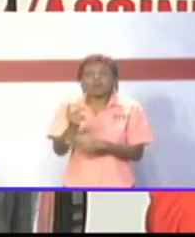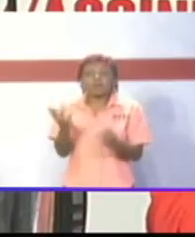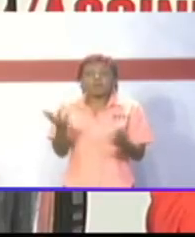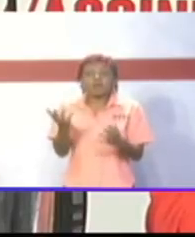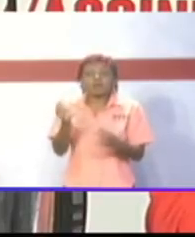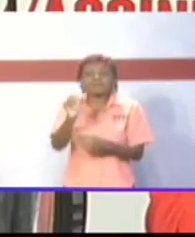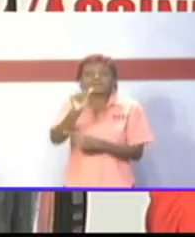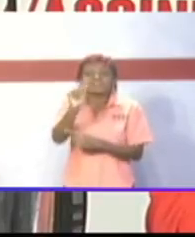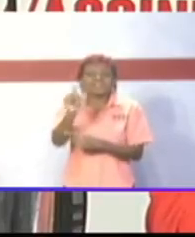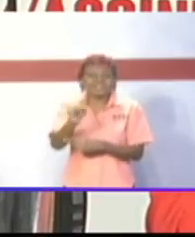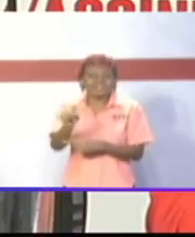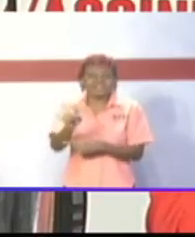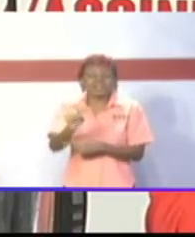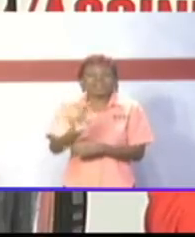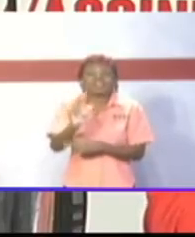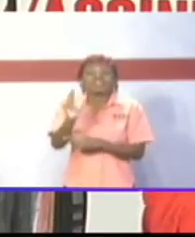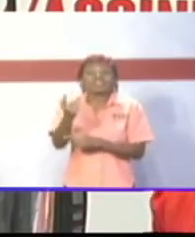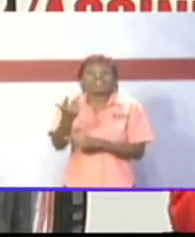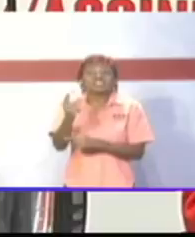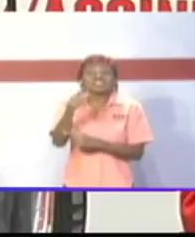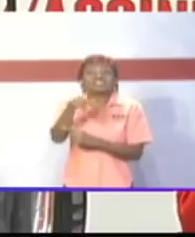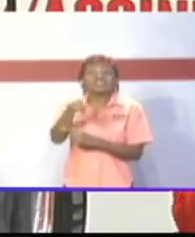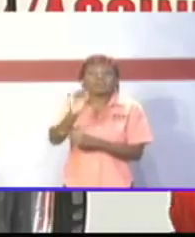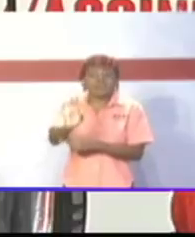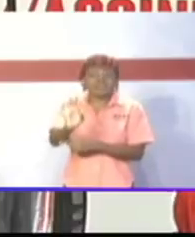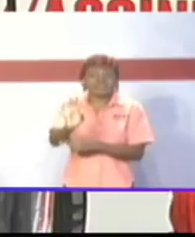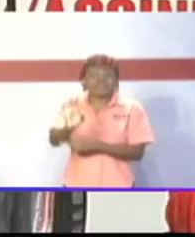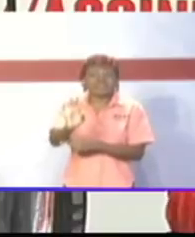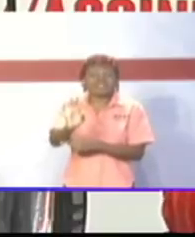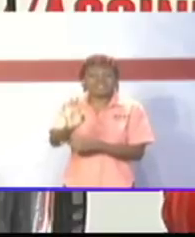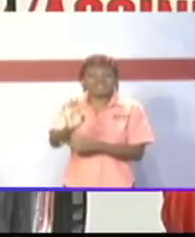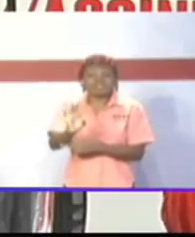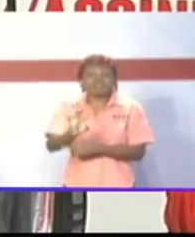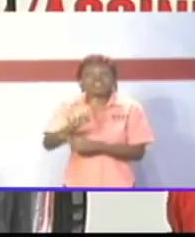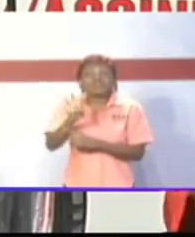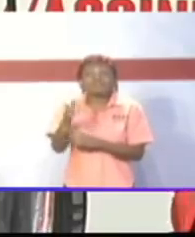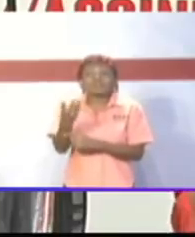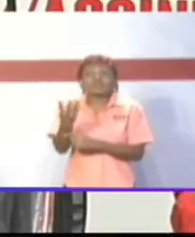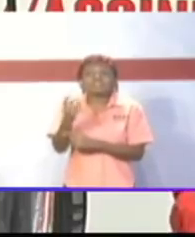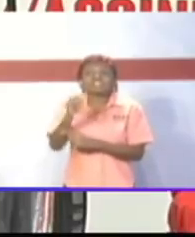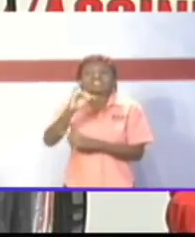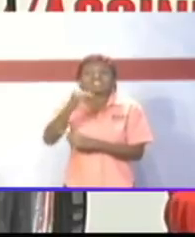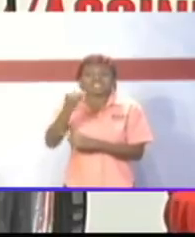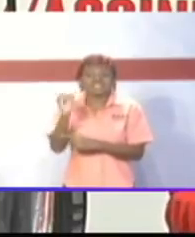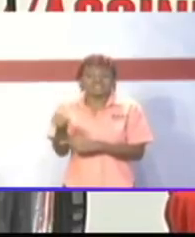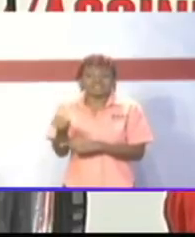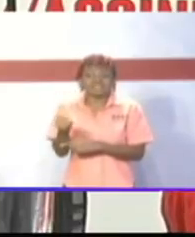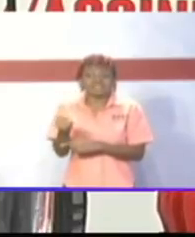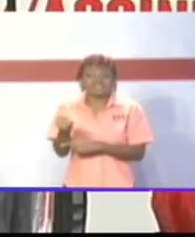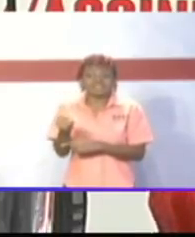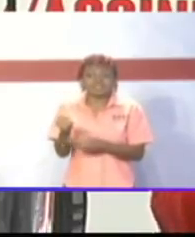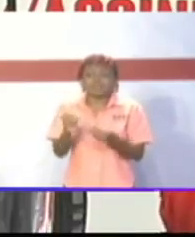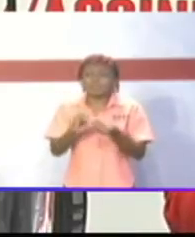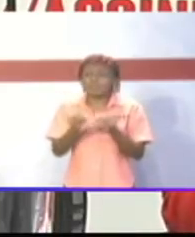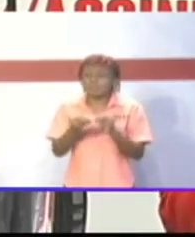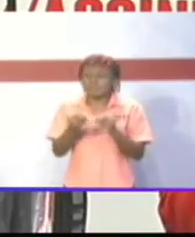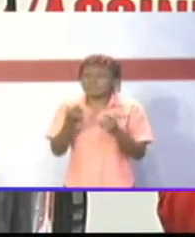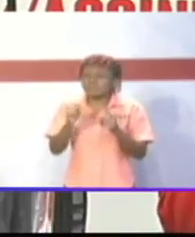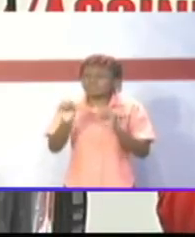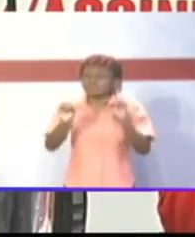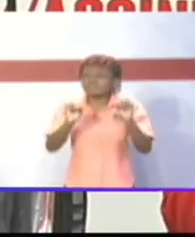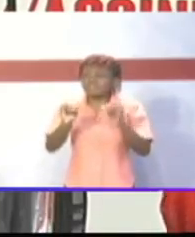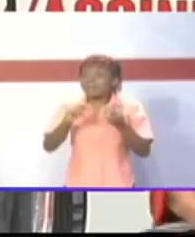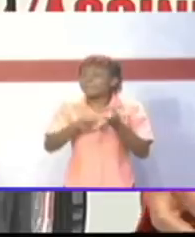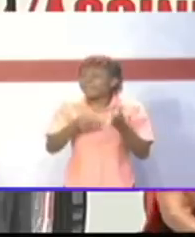and fourth will be Johnson & Johnson. So that will be evenly spread. It does not mean that these vaccines are